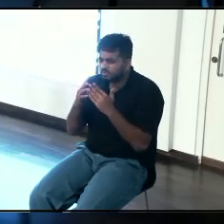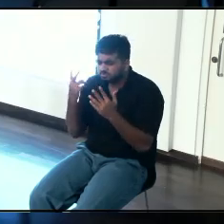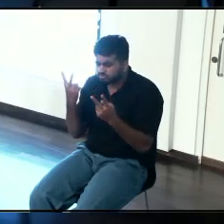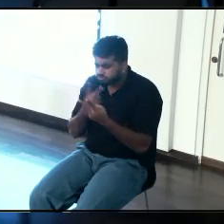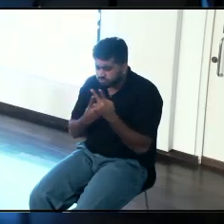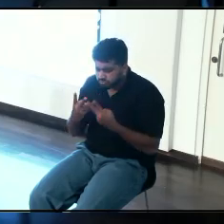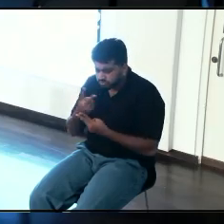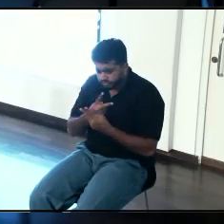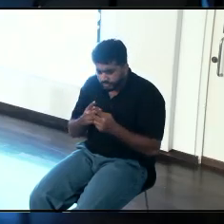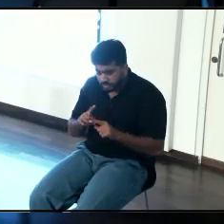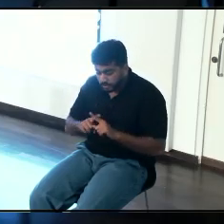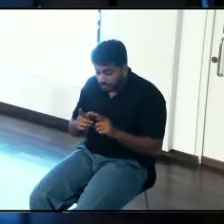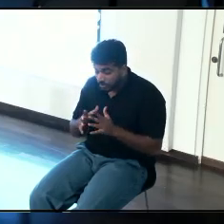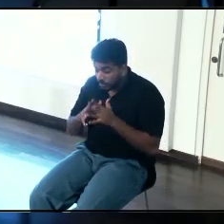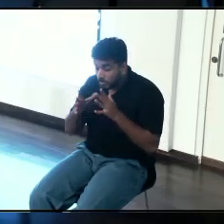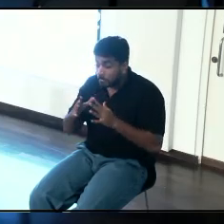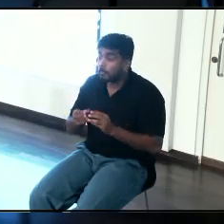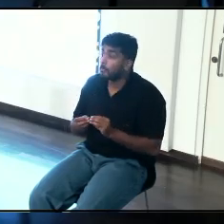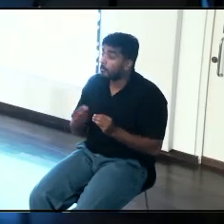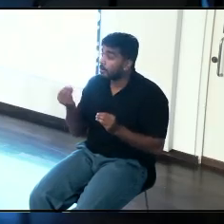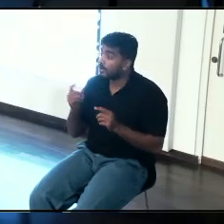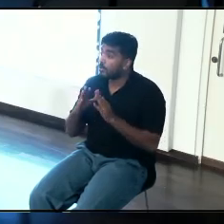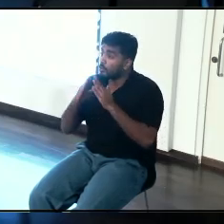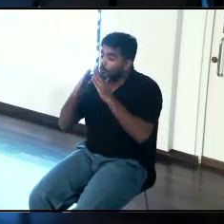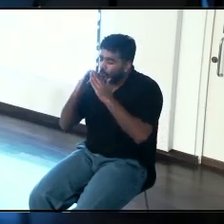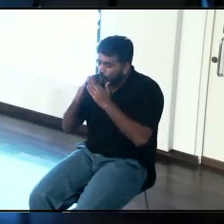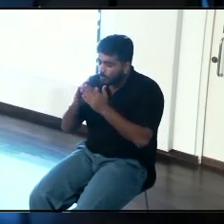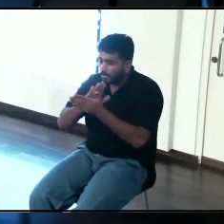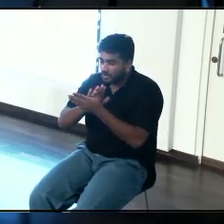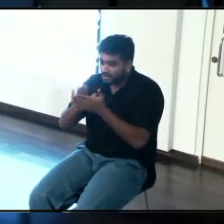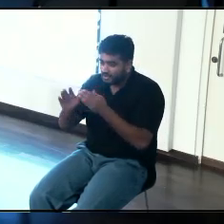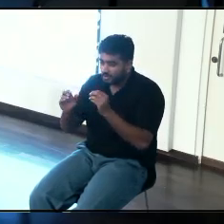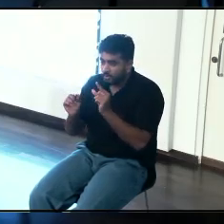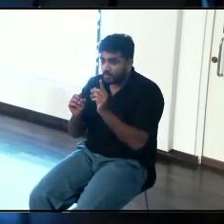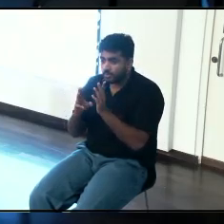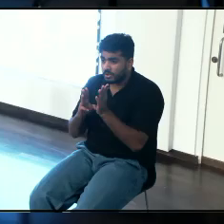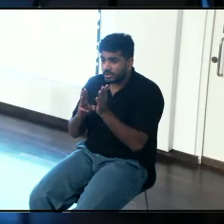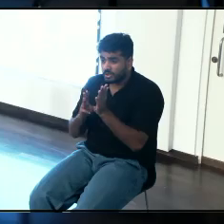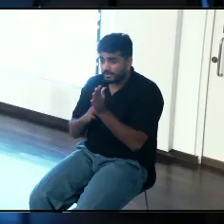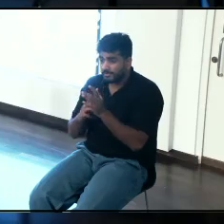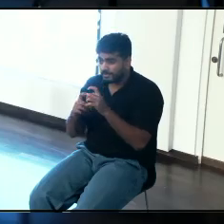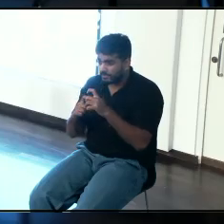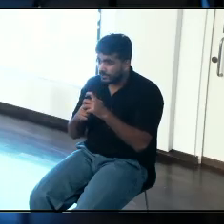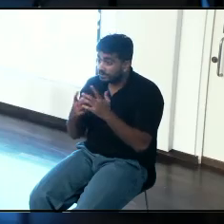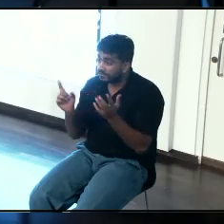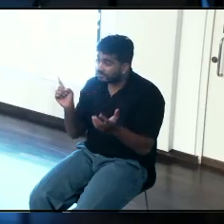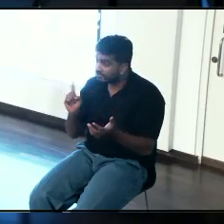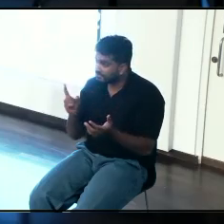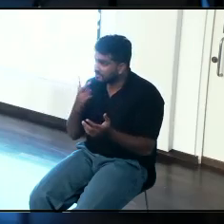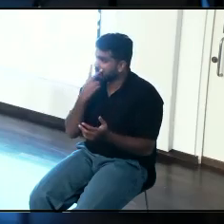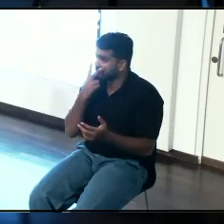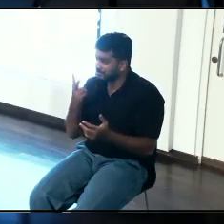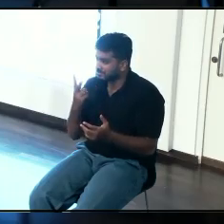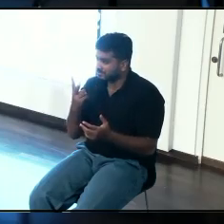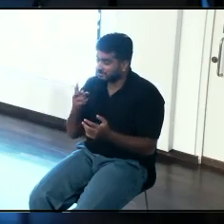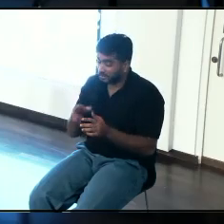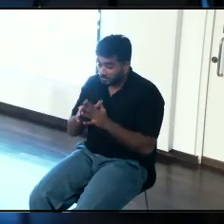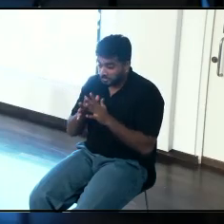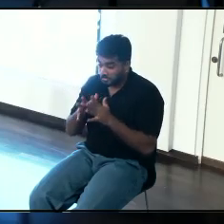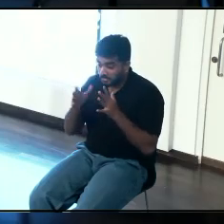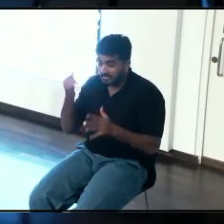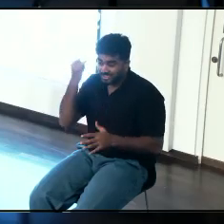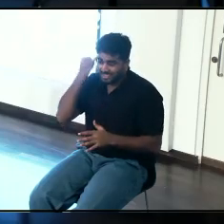the bigger sense, searching for home. And I think that's what, sparked this whole idea